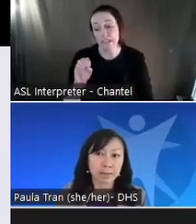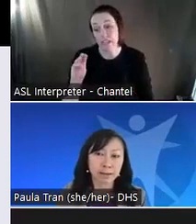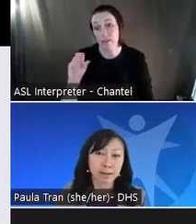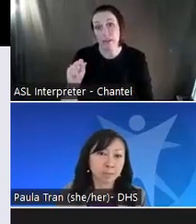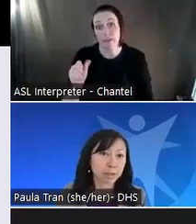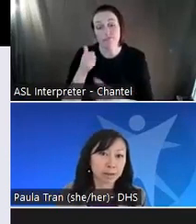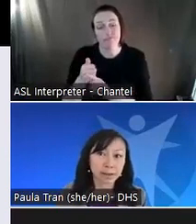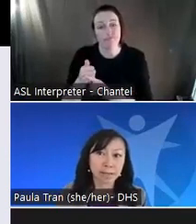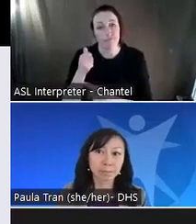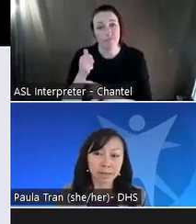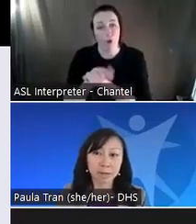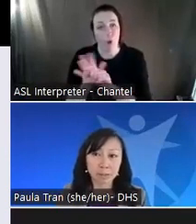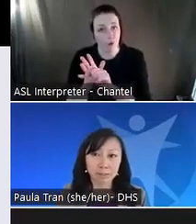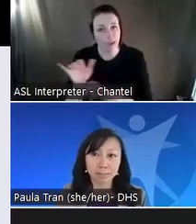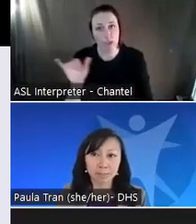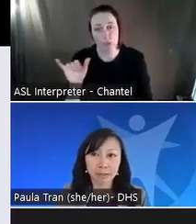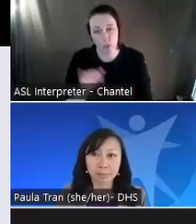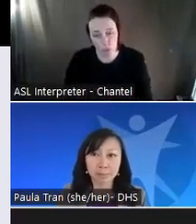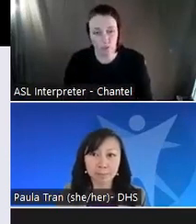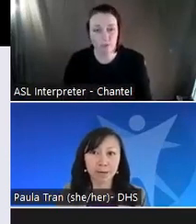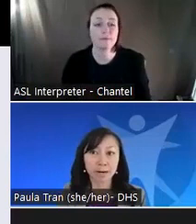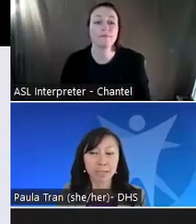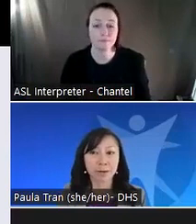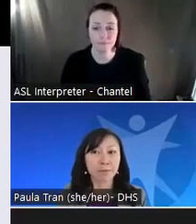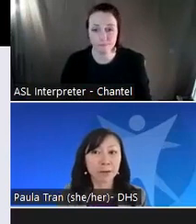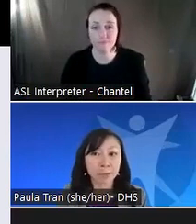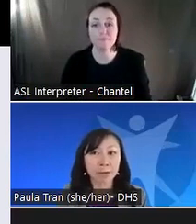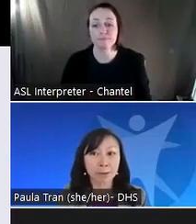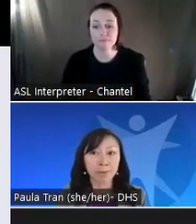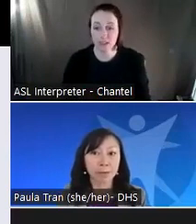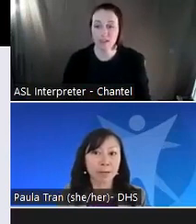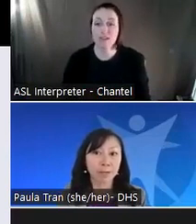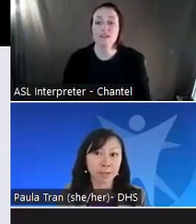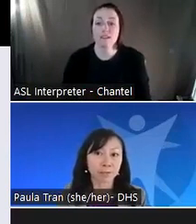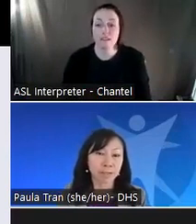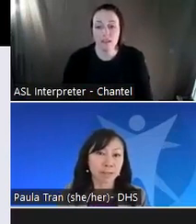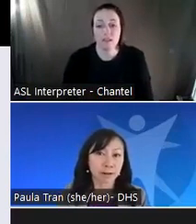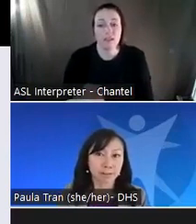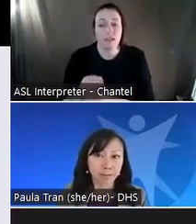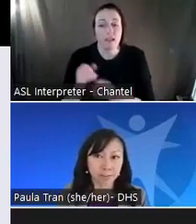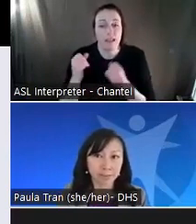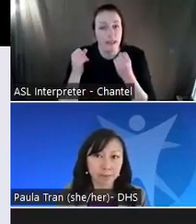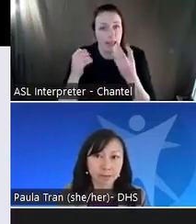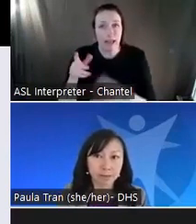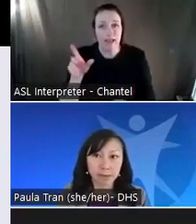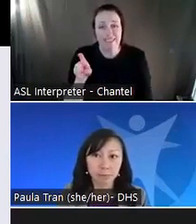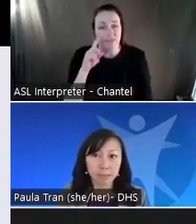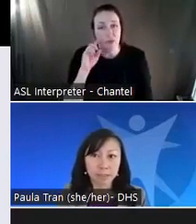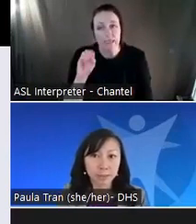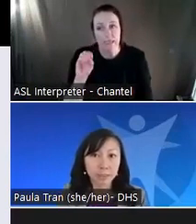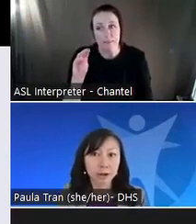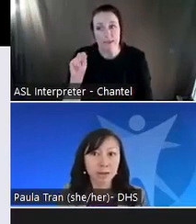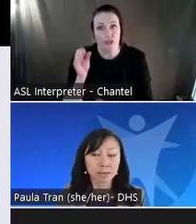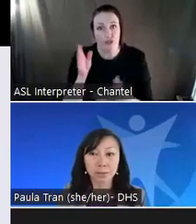COVID-19 as many other systems, and there has been a far greater demand for EMS services across our state. We'll